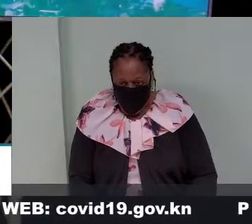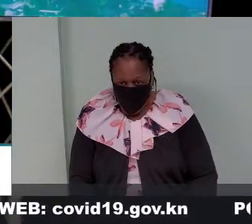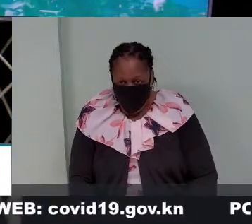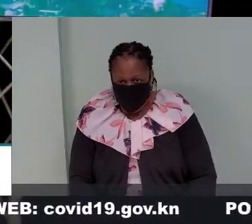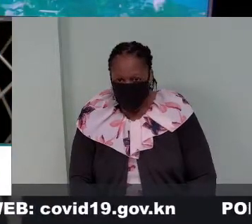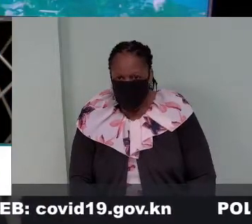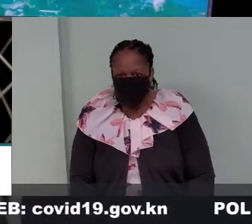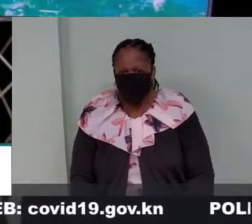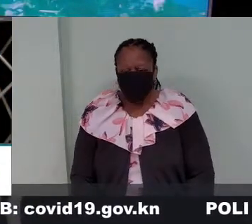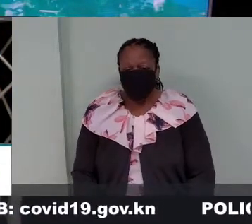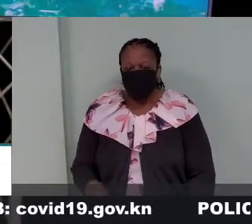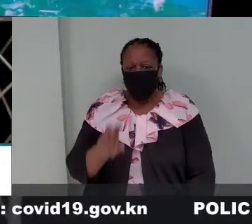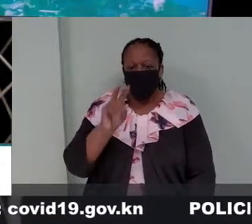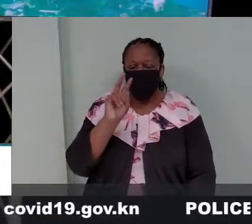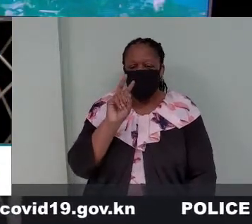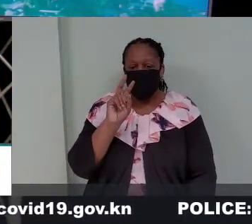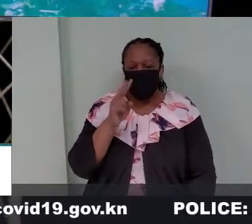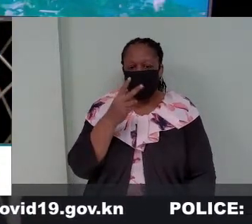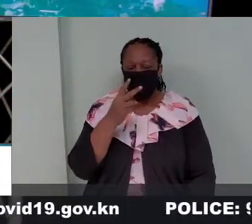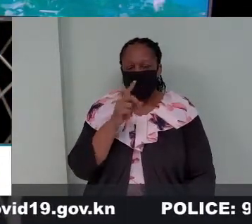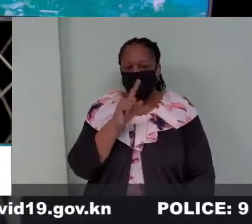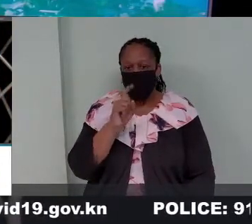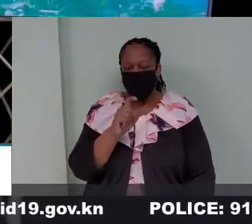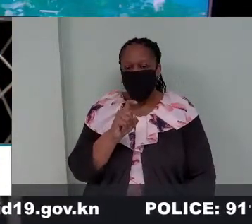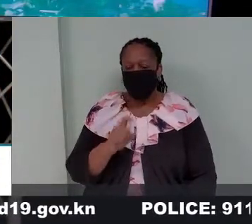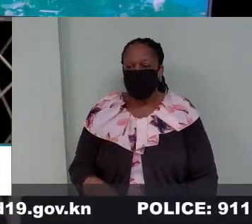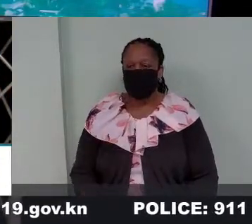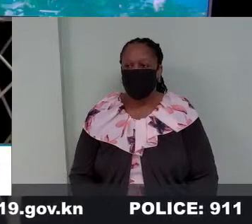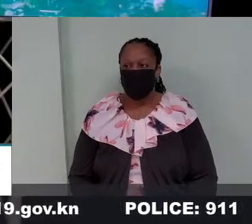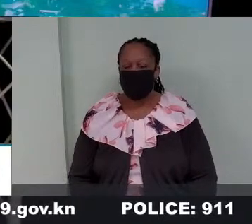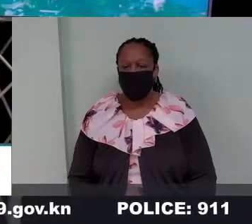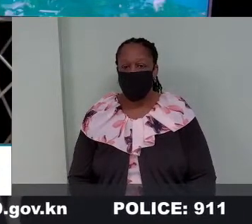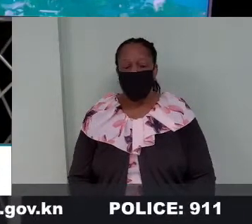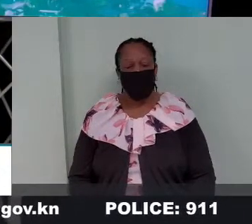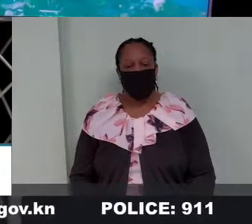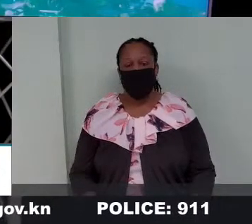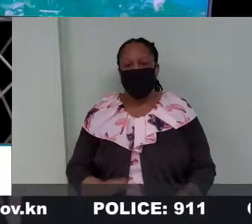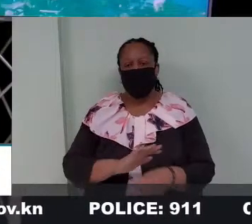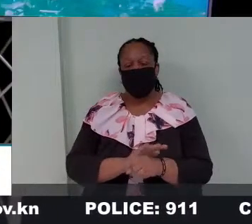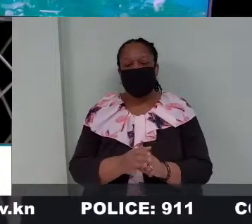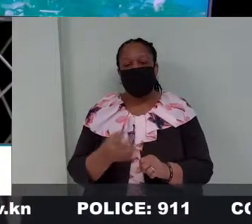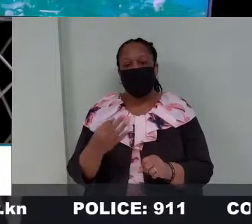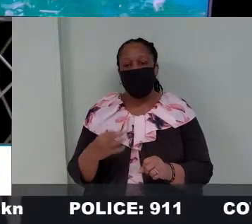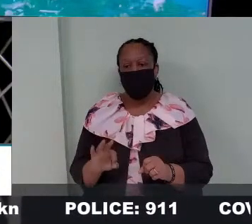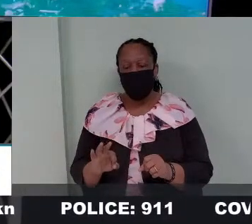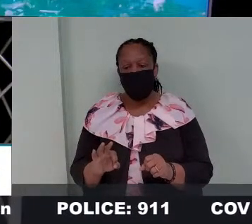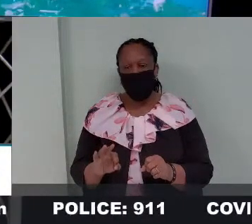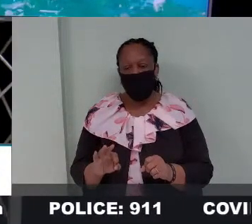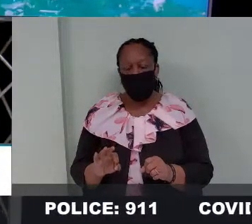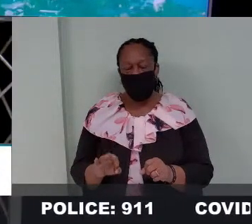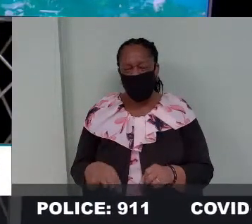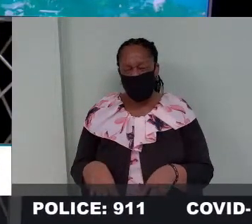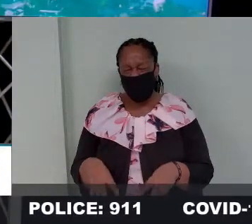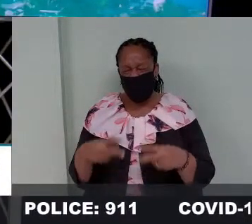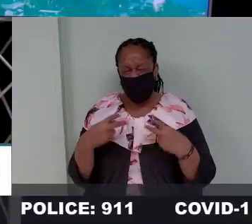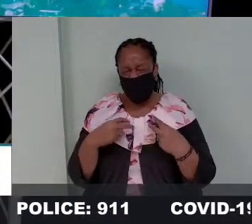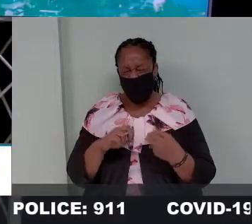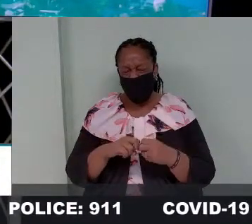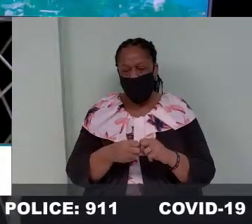Our second question, this pandemic has affected some more than others. I